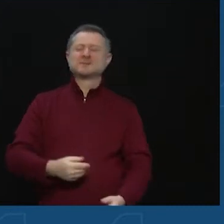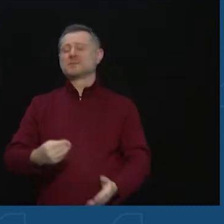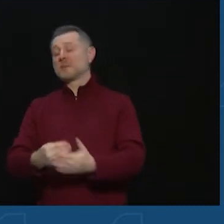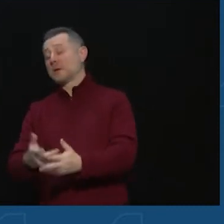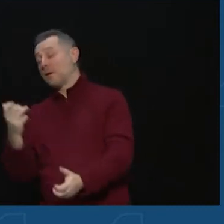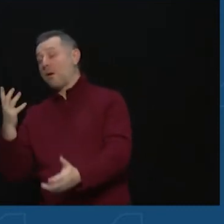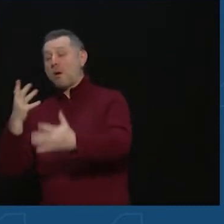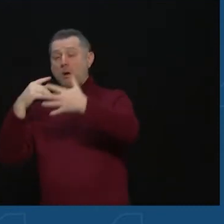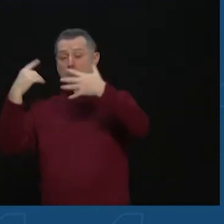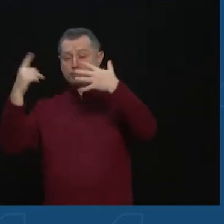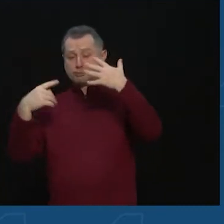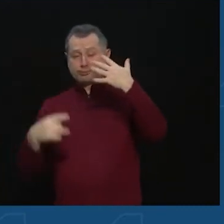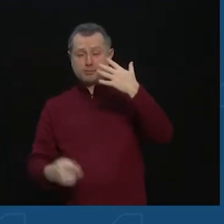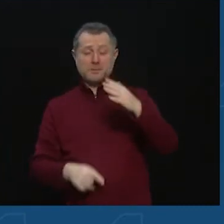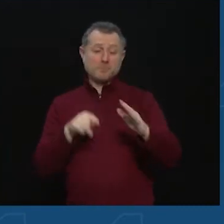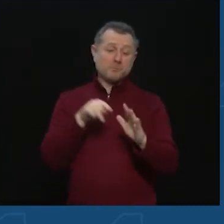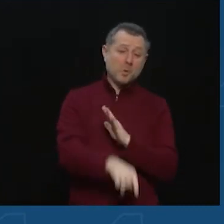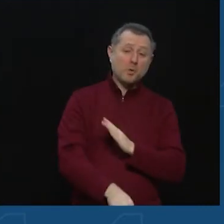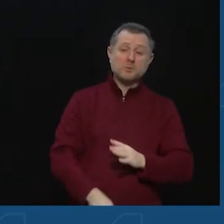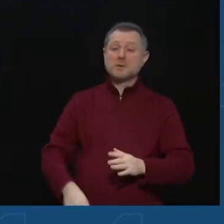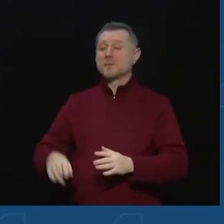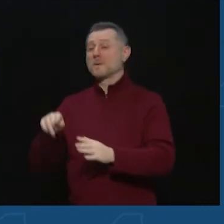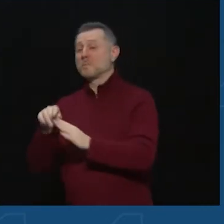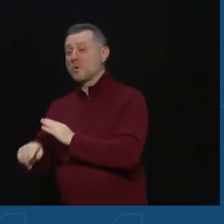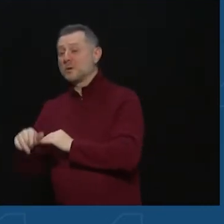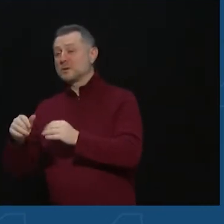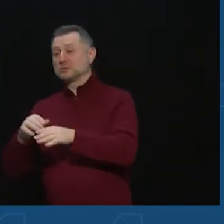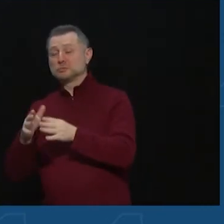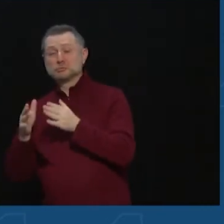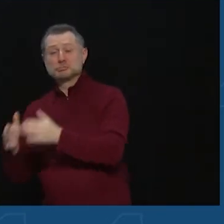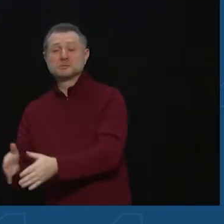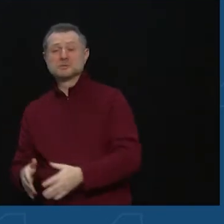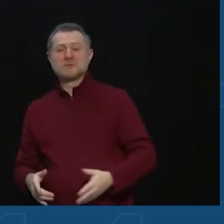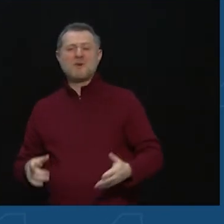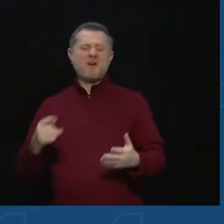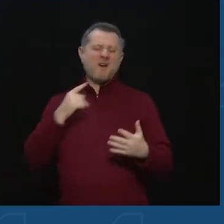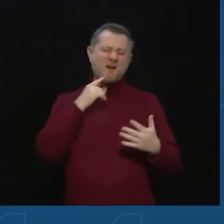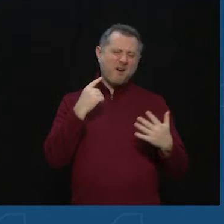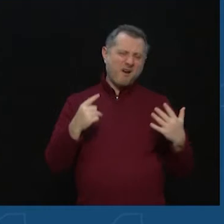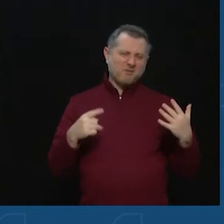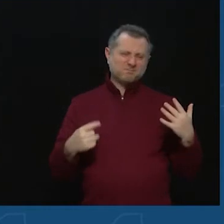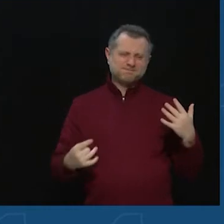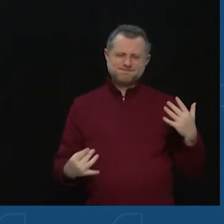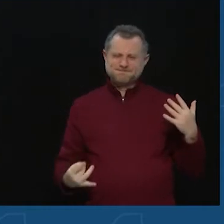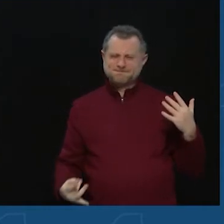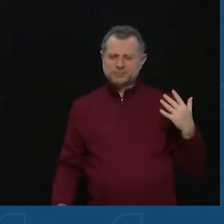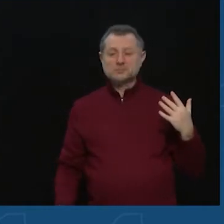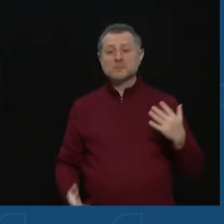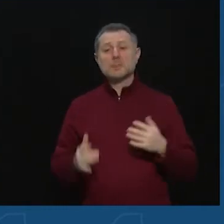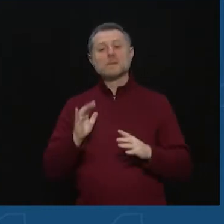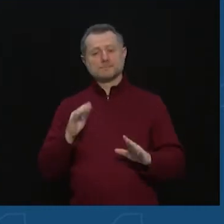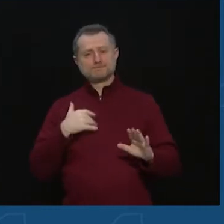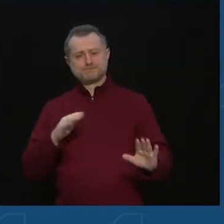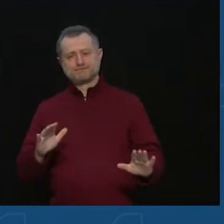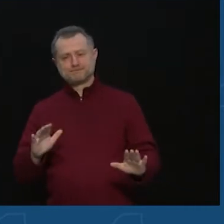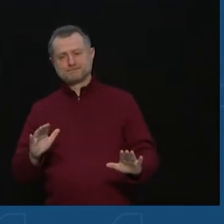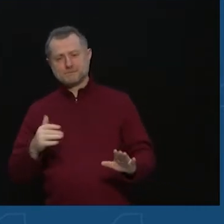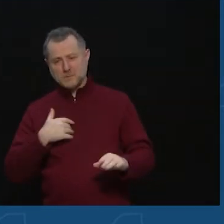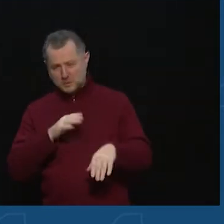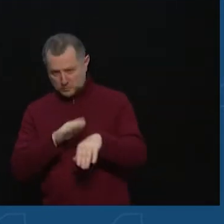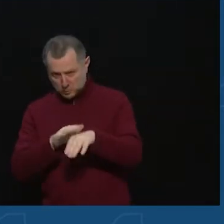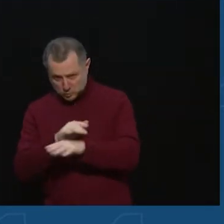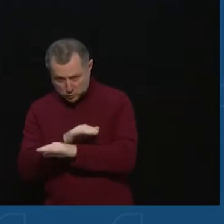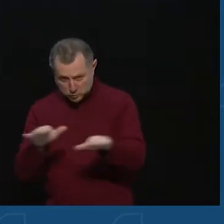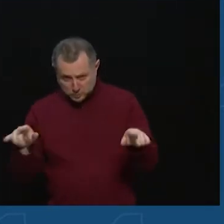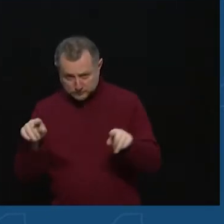attempted murder and murders in our streets? I'm calling upon all of you to help heal these wounds